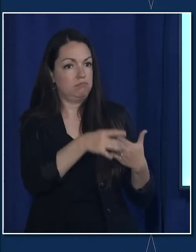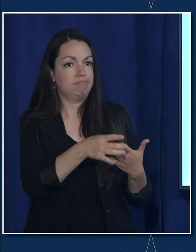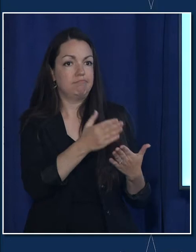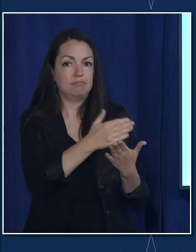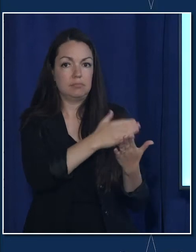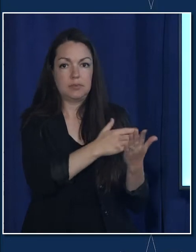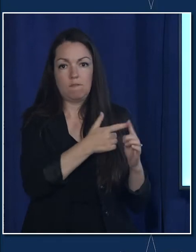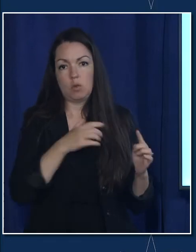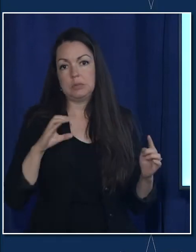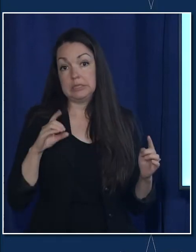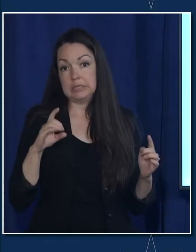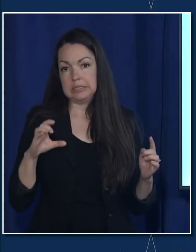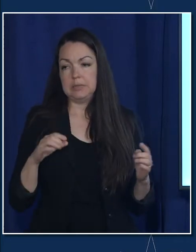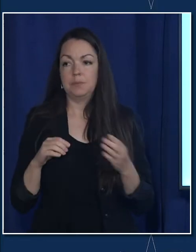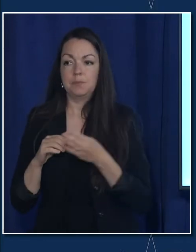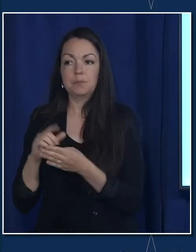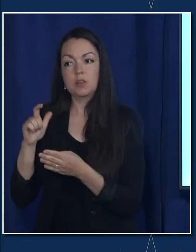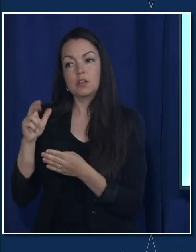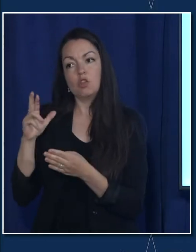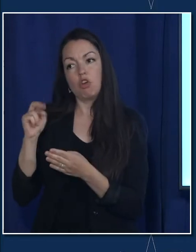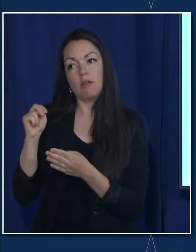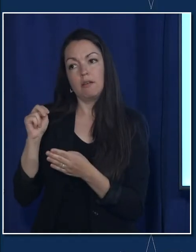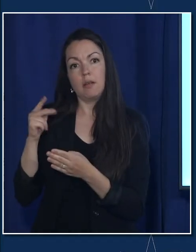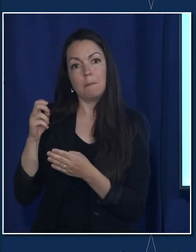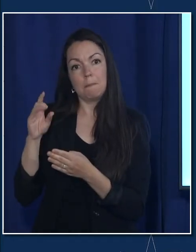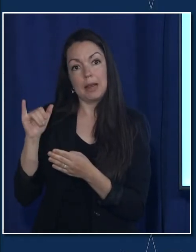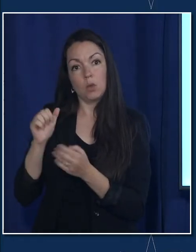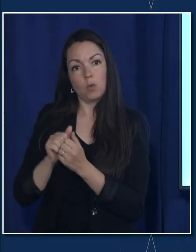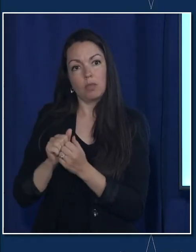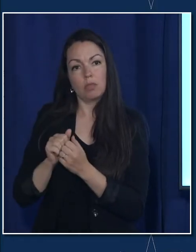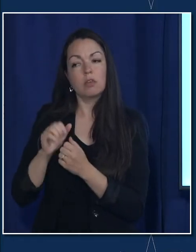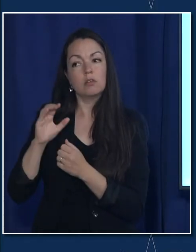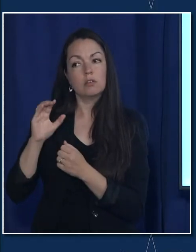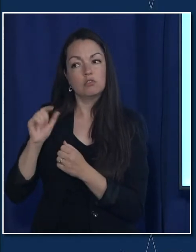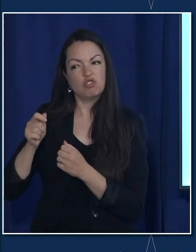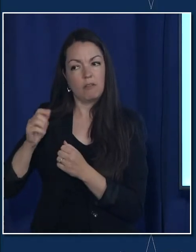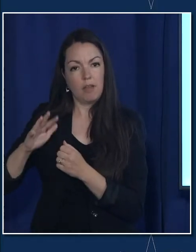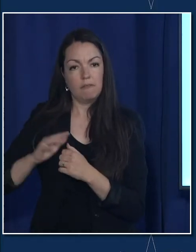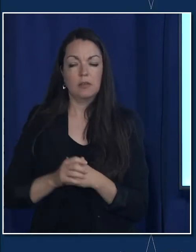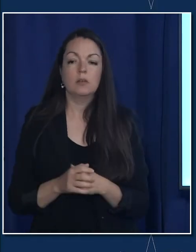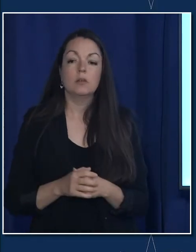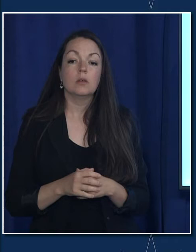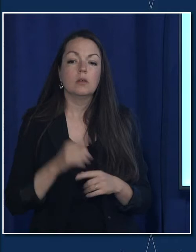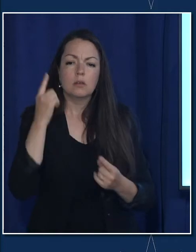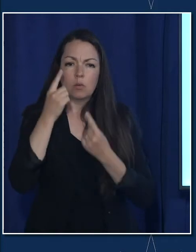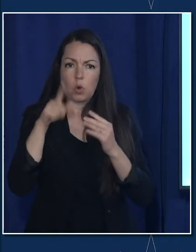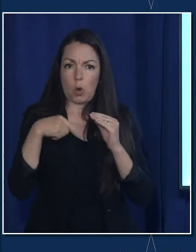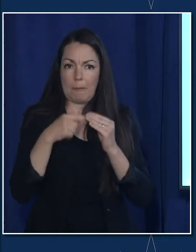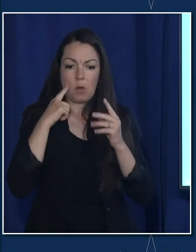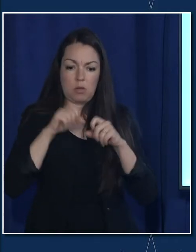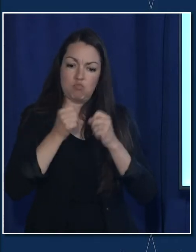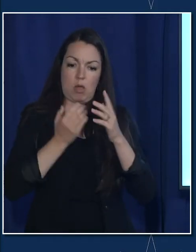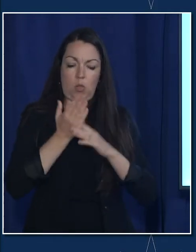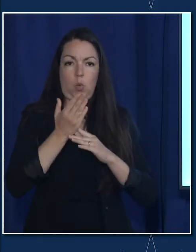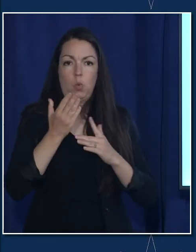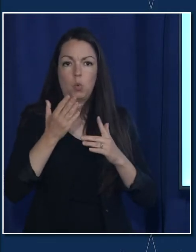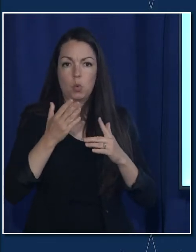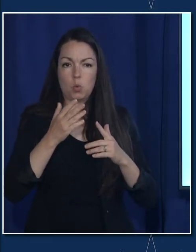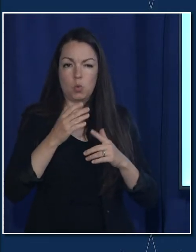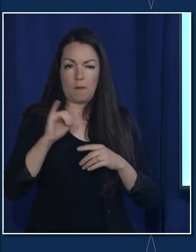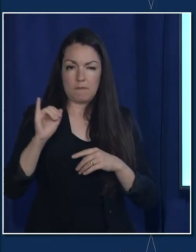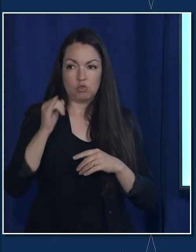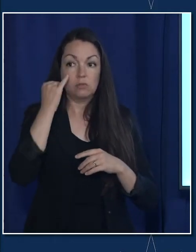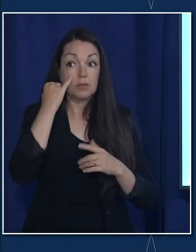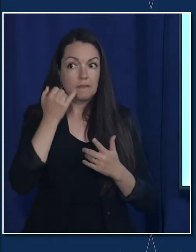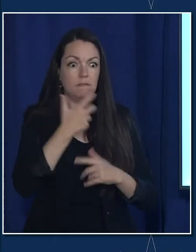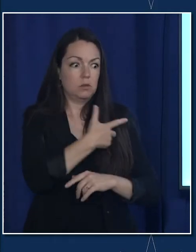Okay. Lauren Petty with Channel 5. Wanted to ask you about breakthrough infections. Mm-hmm. Is the city tracking breakthrough infections by vaccine? And if so,